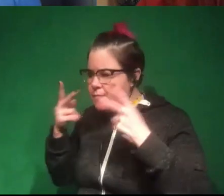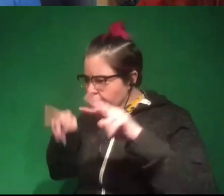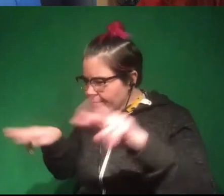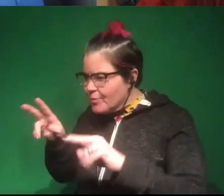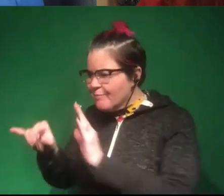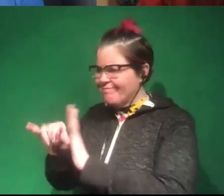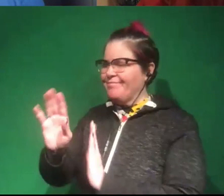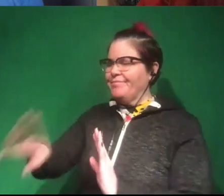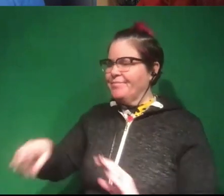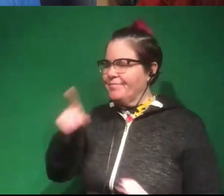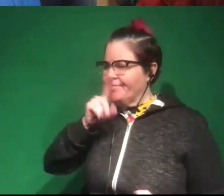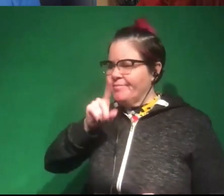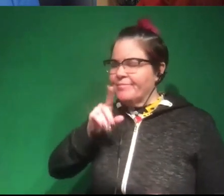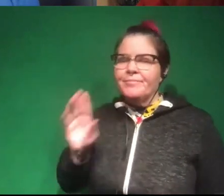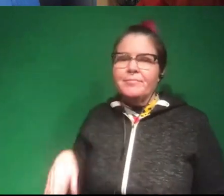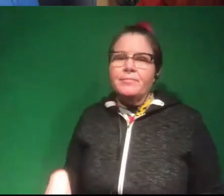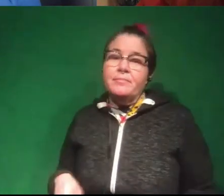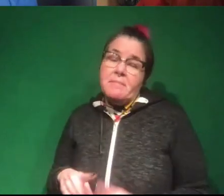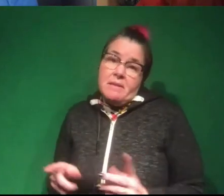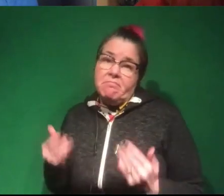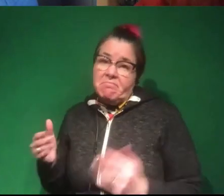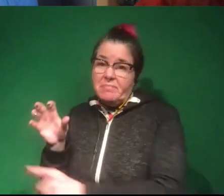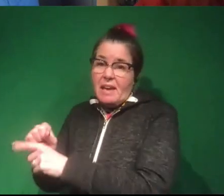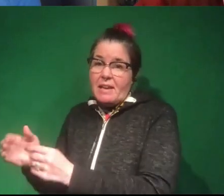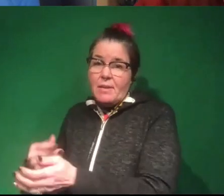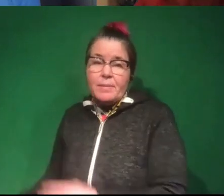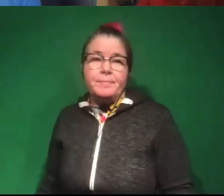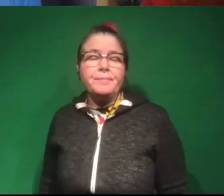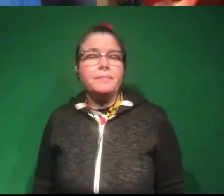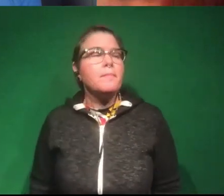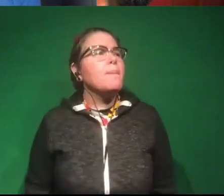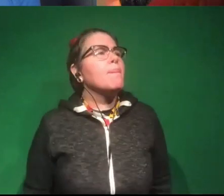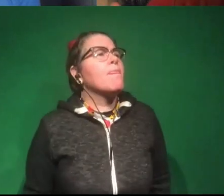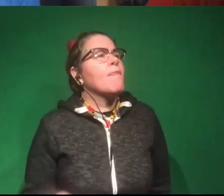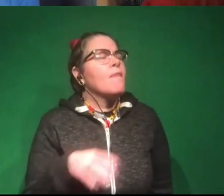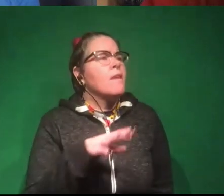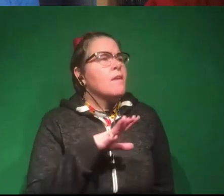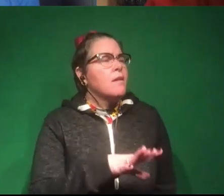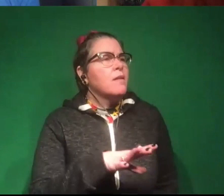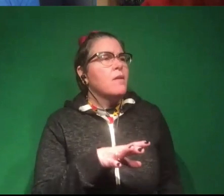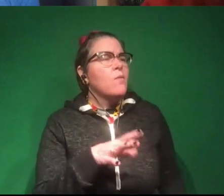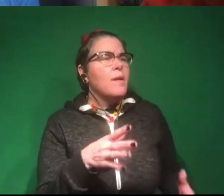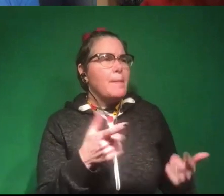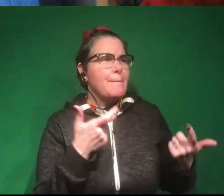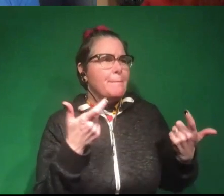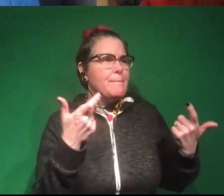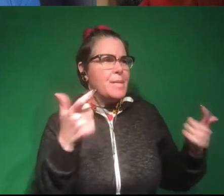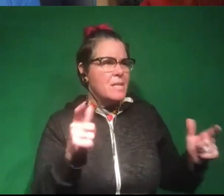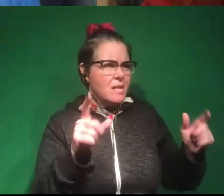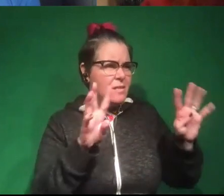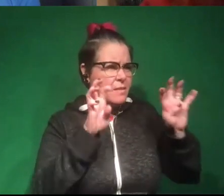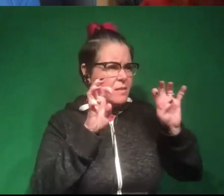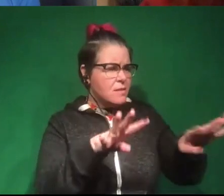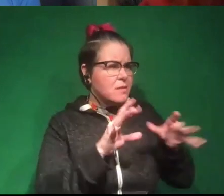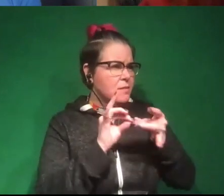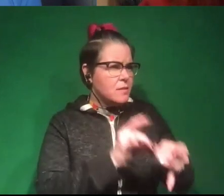lot, they would be able to see that. Very cool. What are like the big unanswered questions with ants David would like to